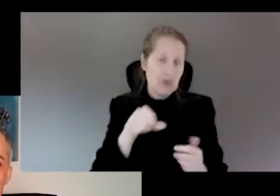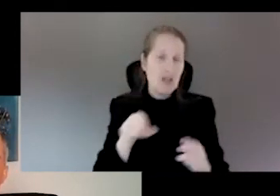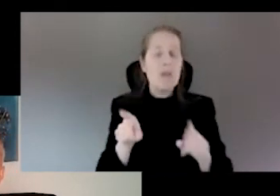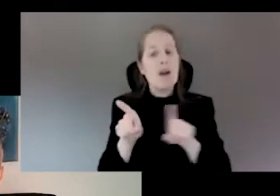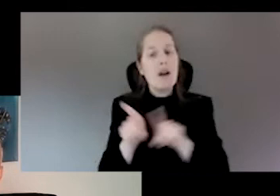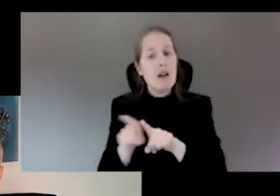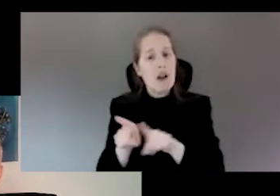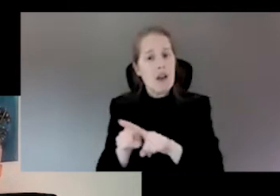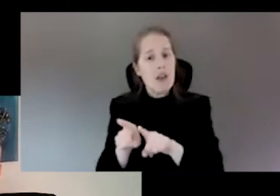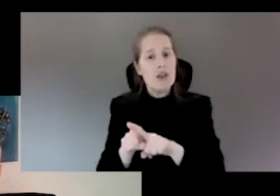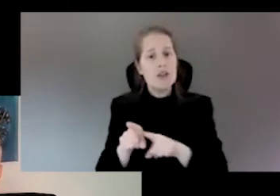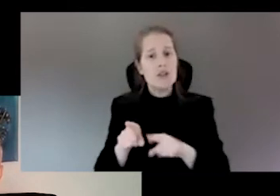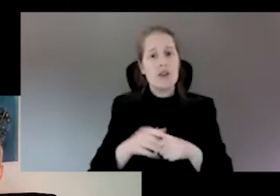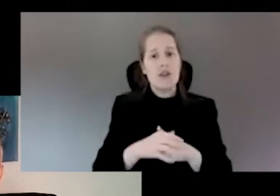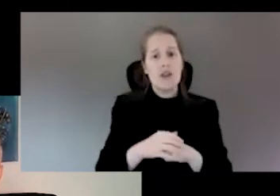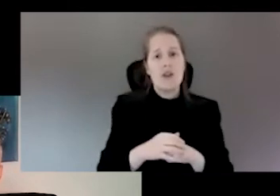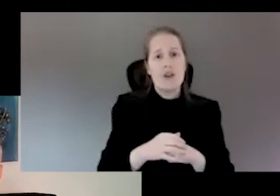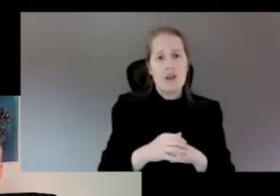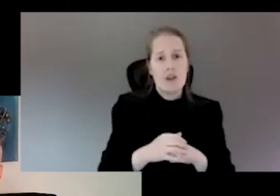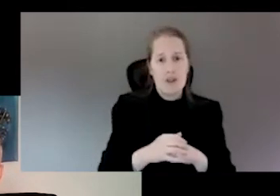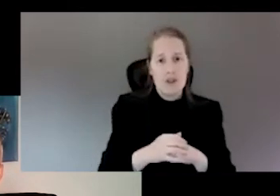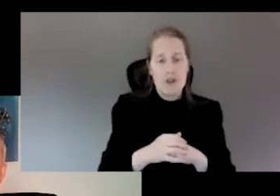support